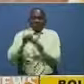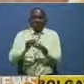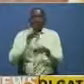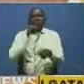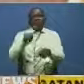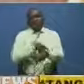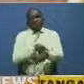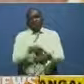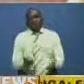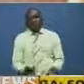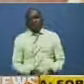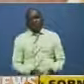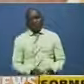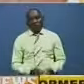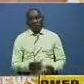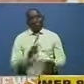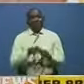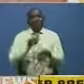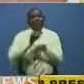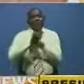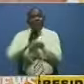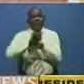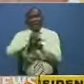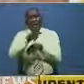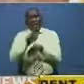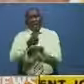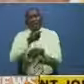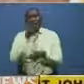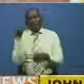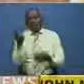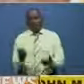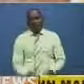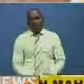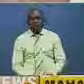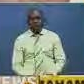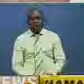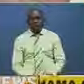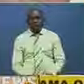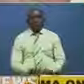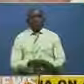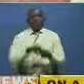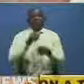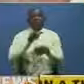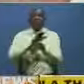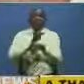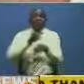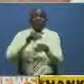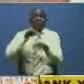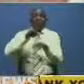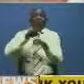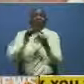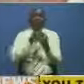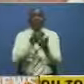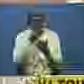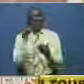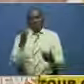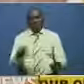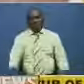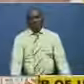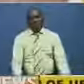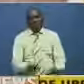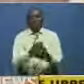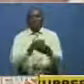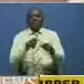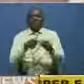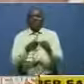papa. Ope krampo wonya bi. Wede na hune papa. Ba omumu de na obiabaka say papa no. The bet must start